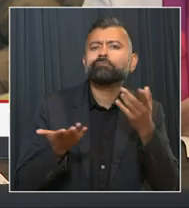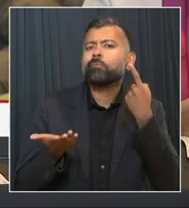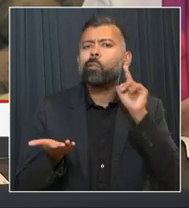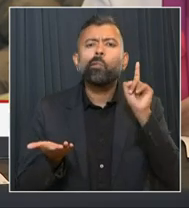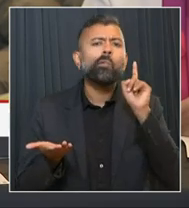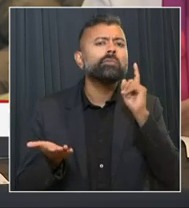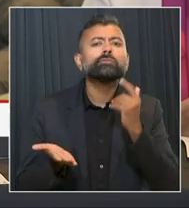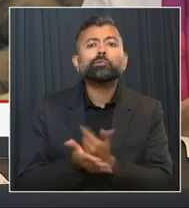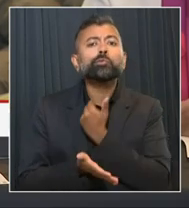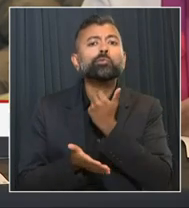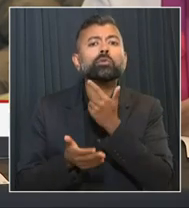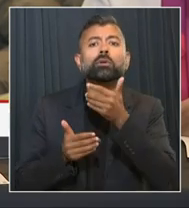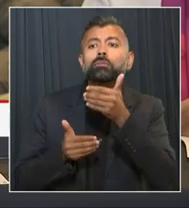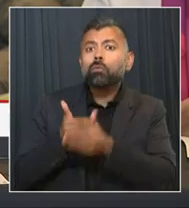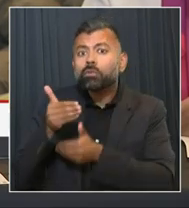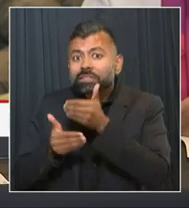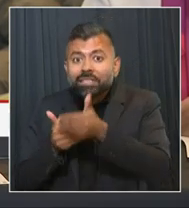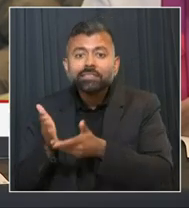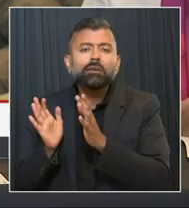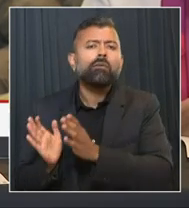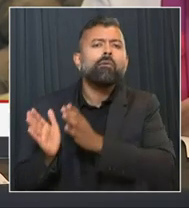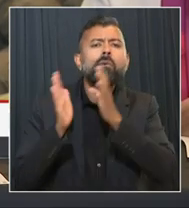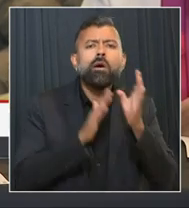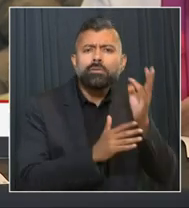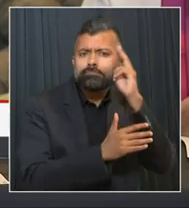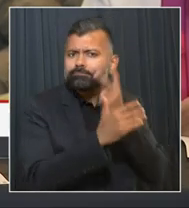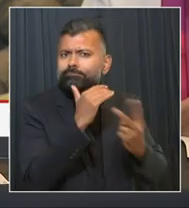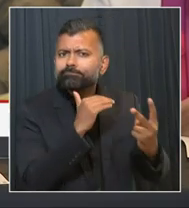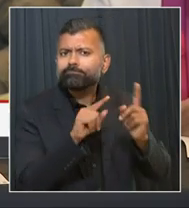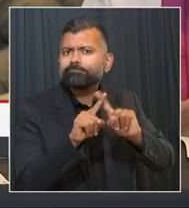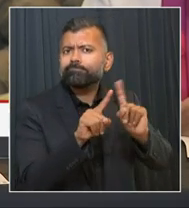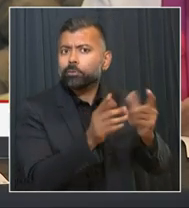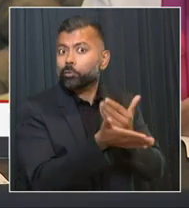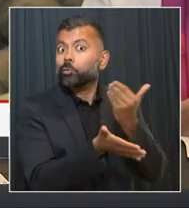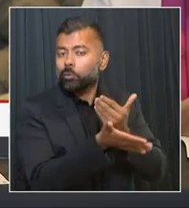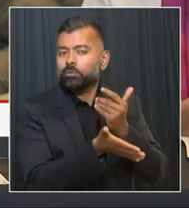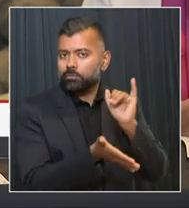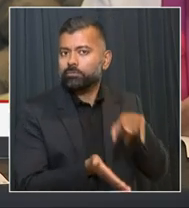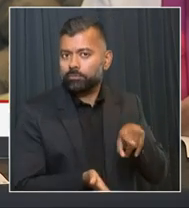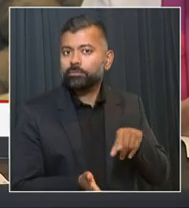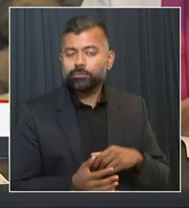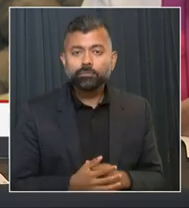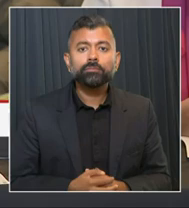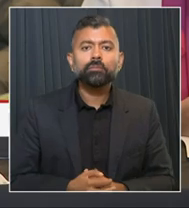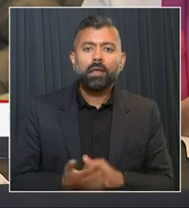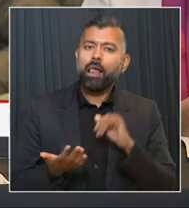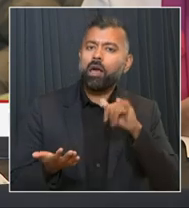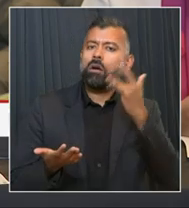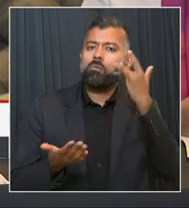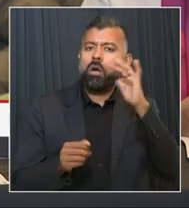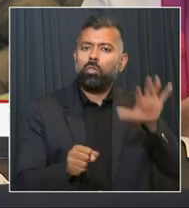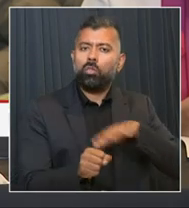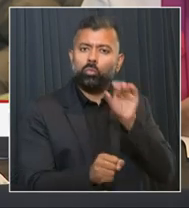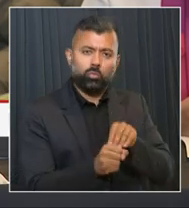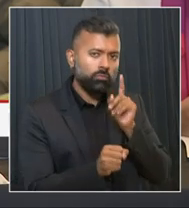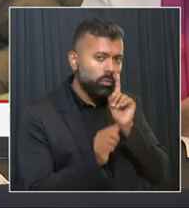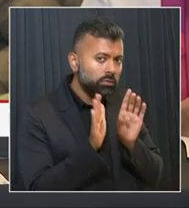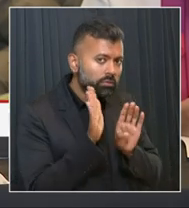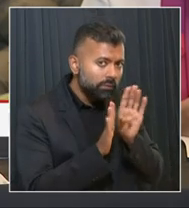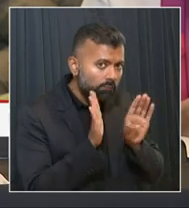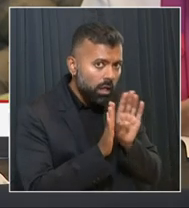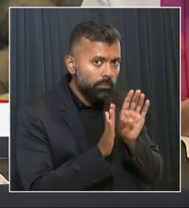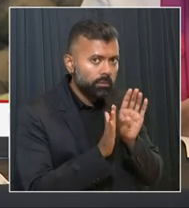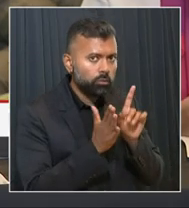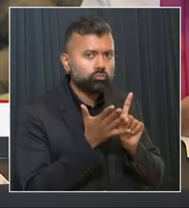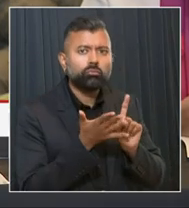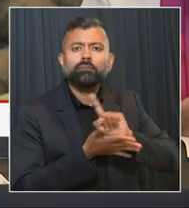is why we have the development review changes that we have. And so all of those are part of